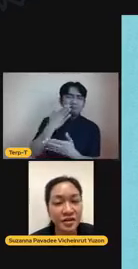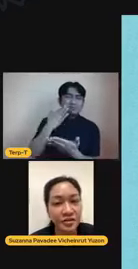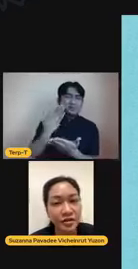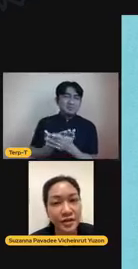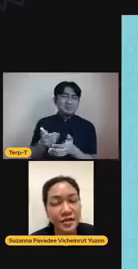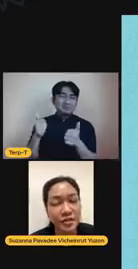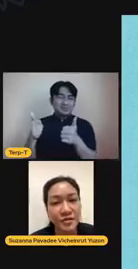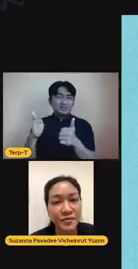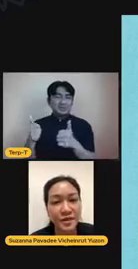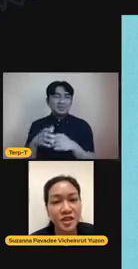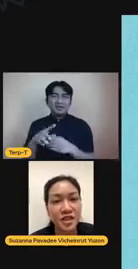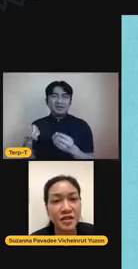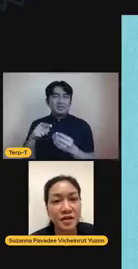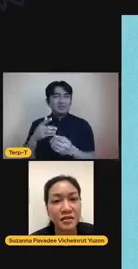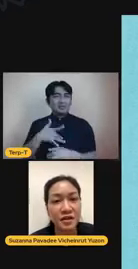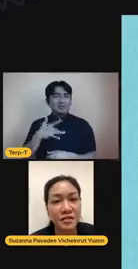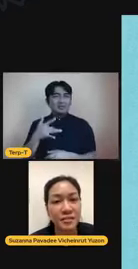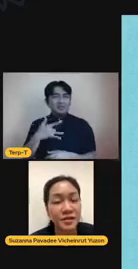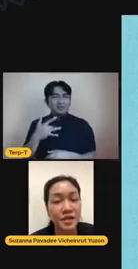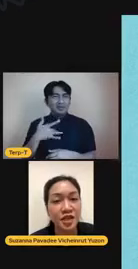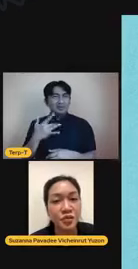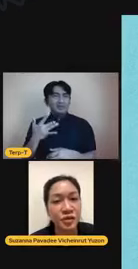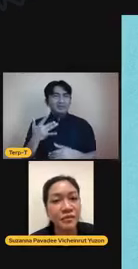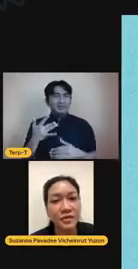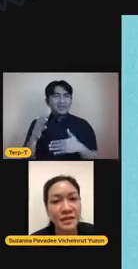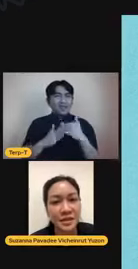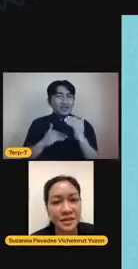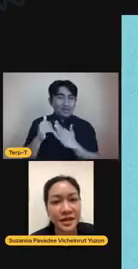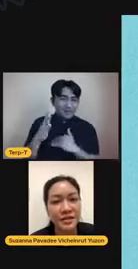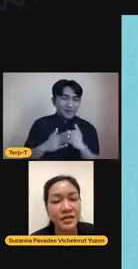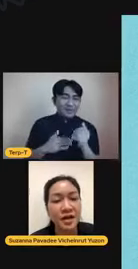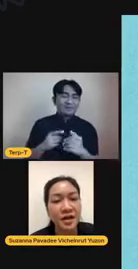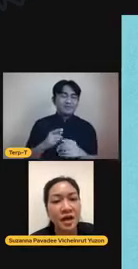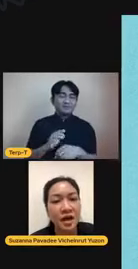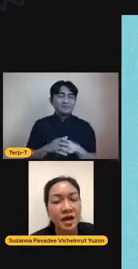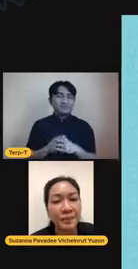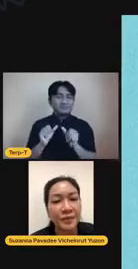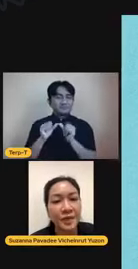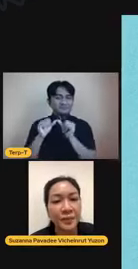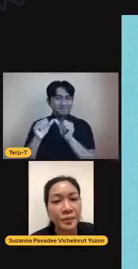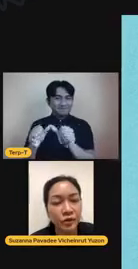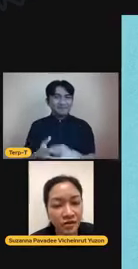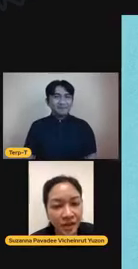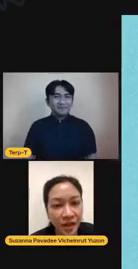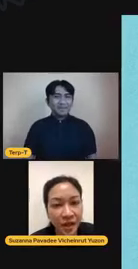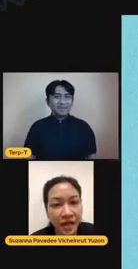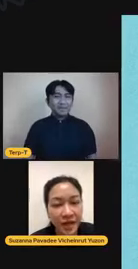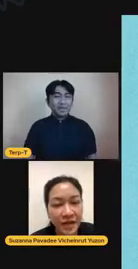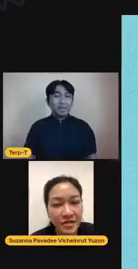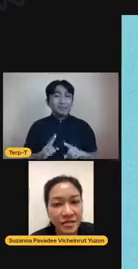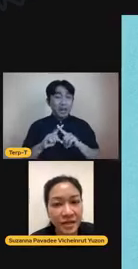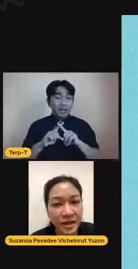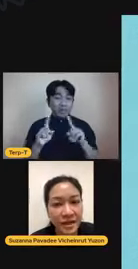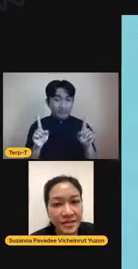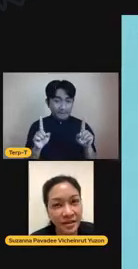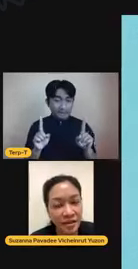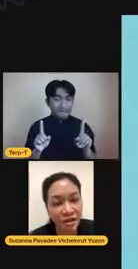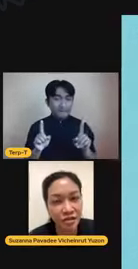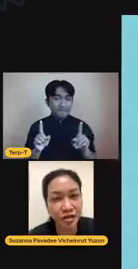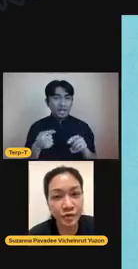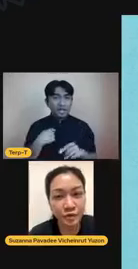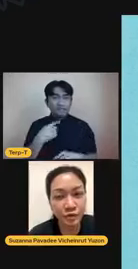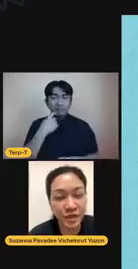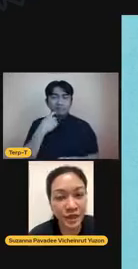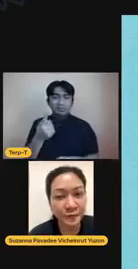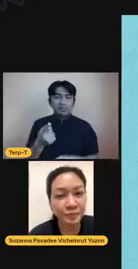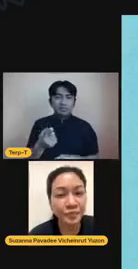not causing her stress or something that she something that she really, really dislikes. But mostly, as I said, that